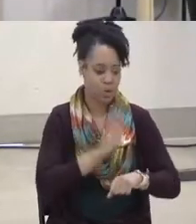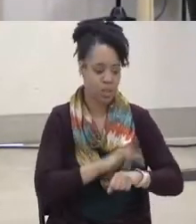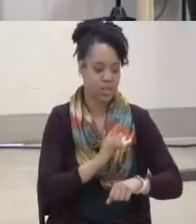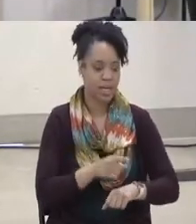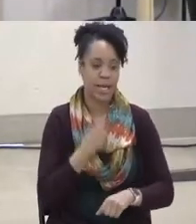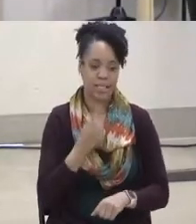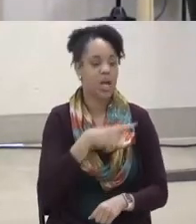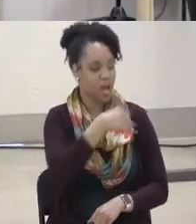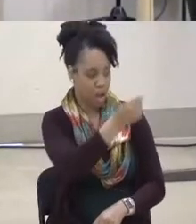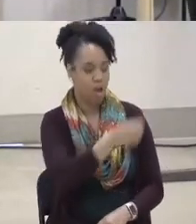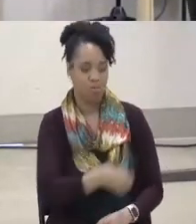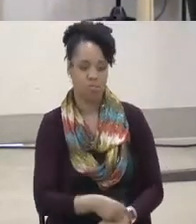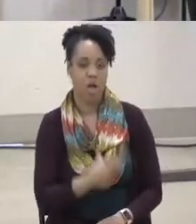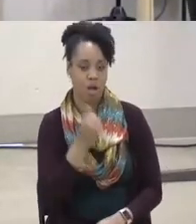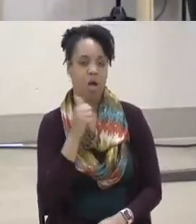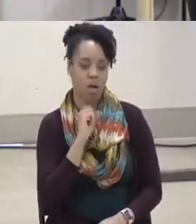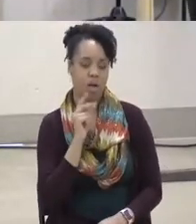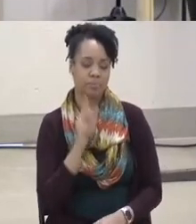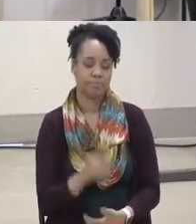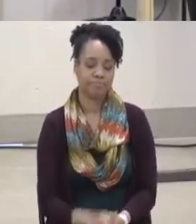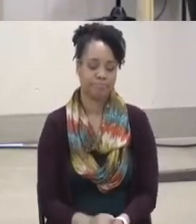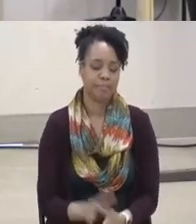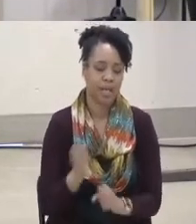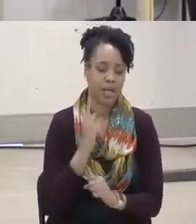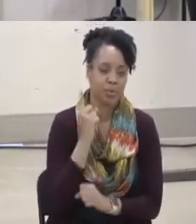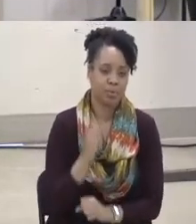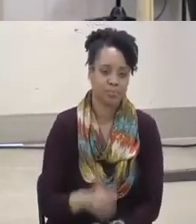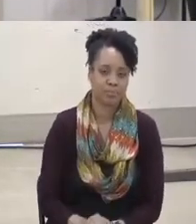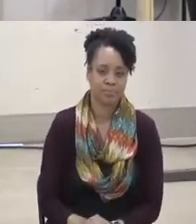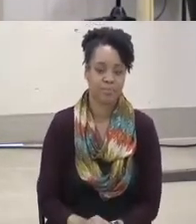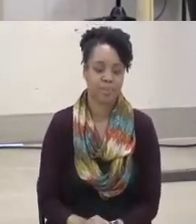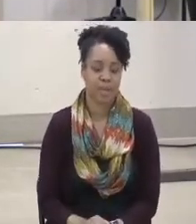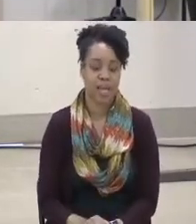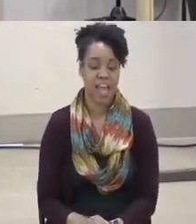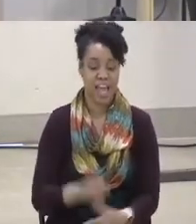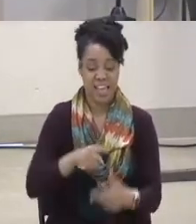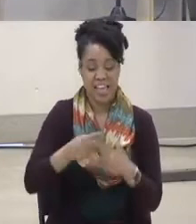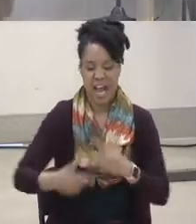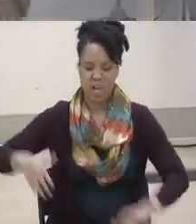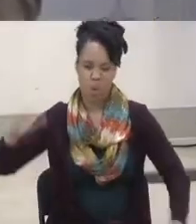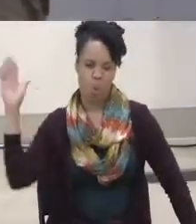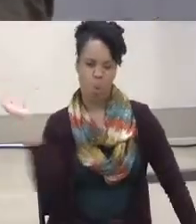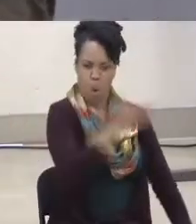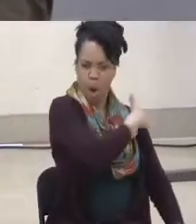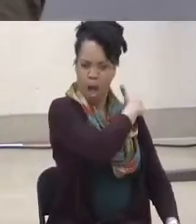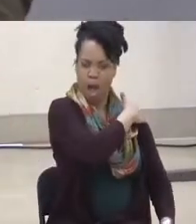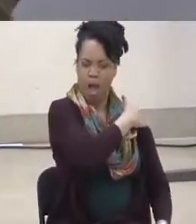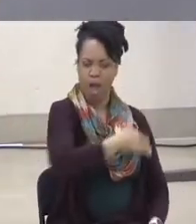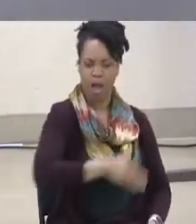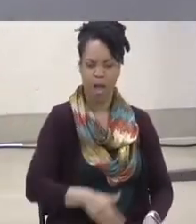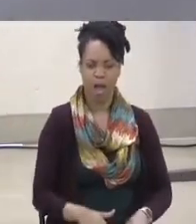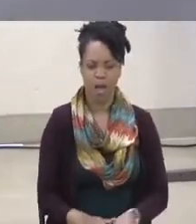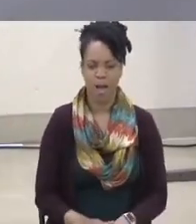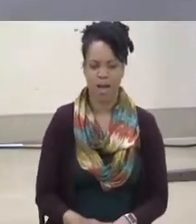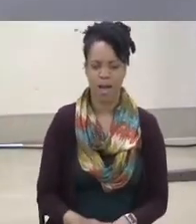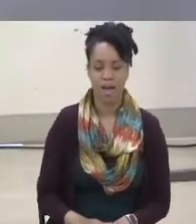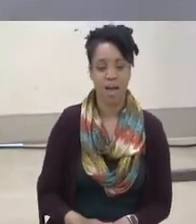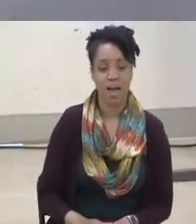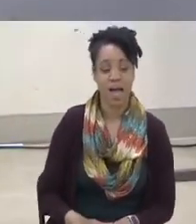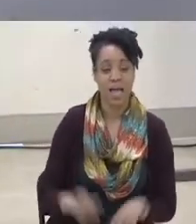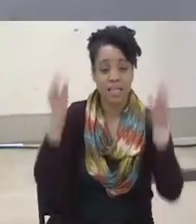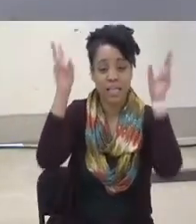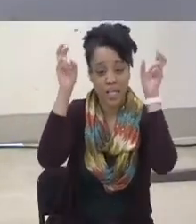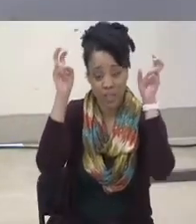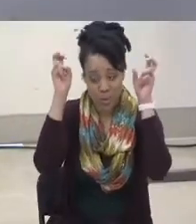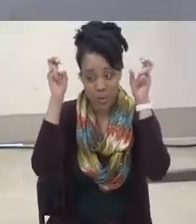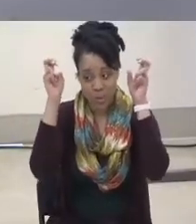go ahead, get one. Y si me preguntan por tercera vez, yo digo, ajá, And coge. then I slapped their face. Y le meto una nalgada. The issue would be